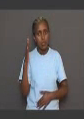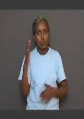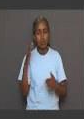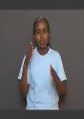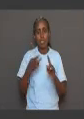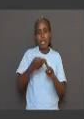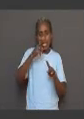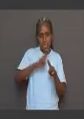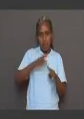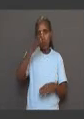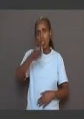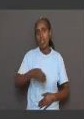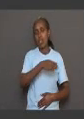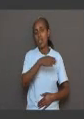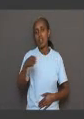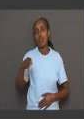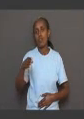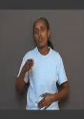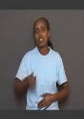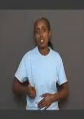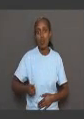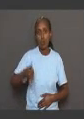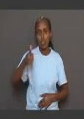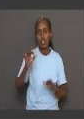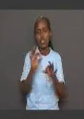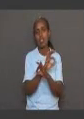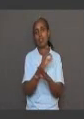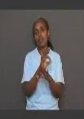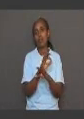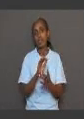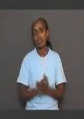reciprocal graph of the original function.